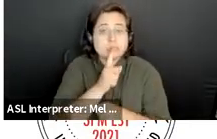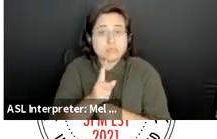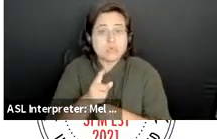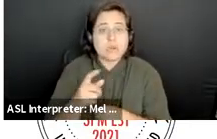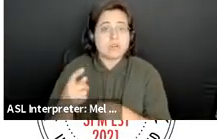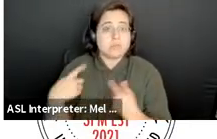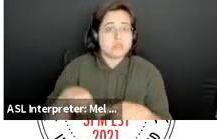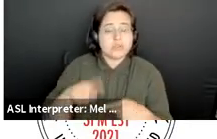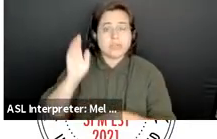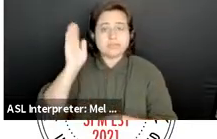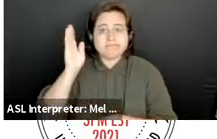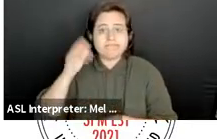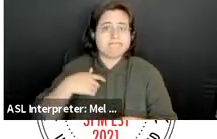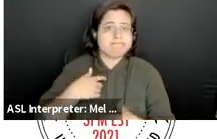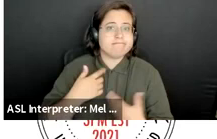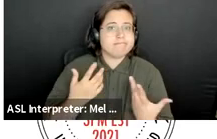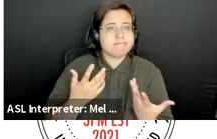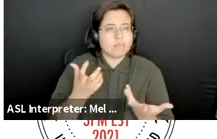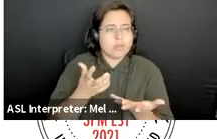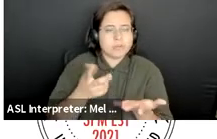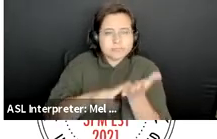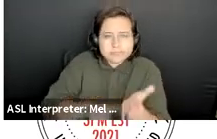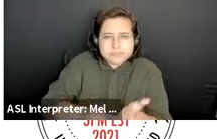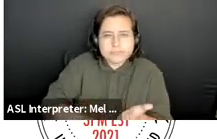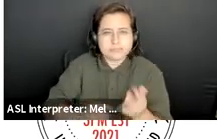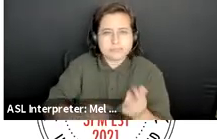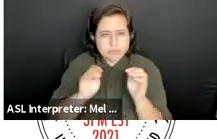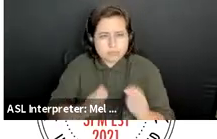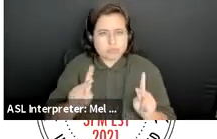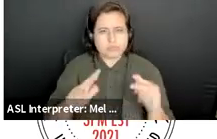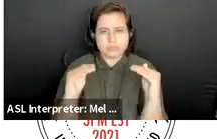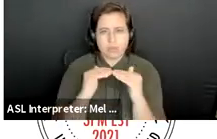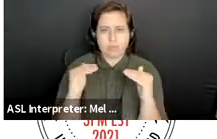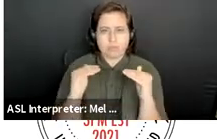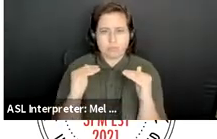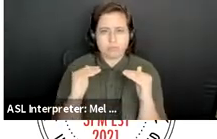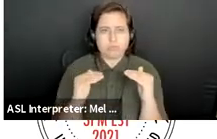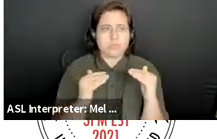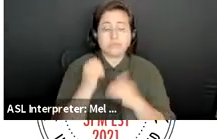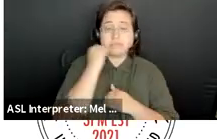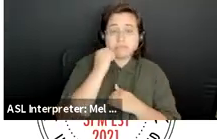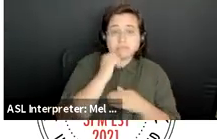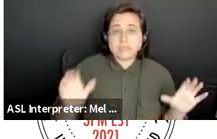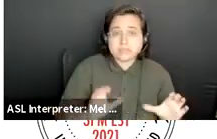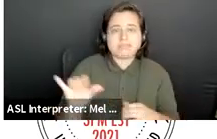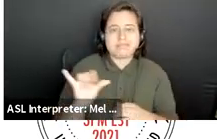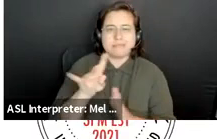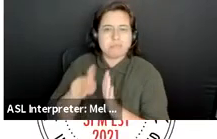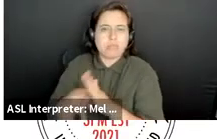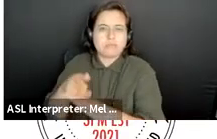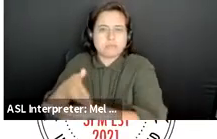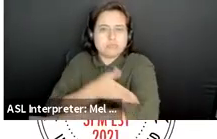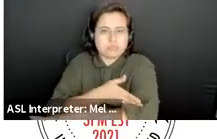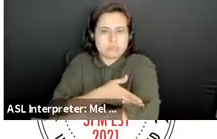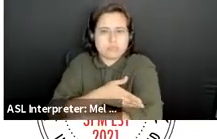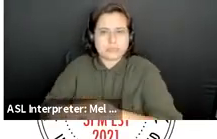this, we seek the opportunities to make this process more equitable, both through our daily practice and also through policy improvements further